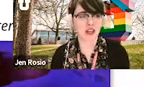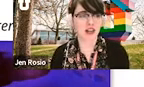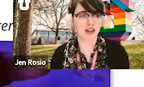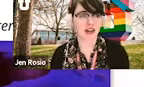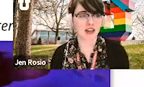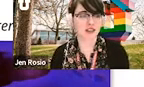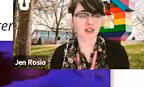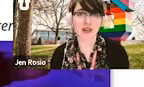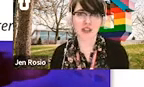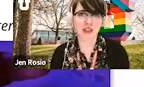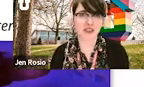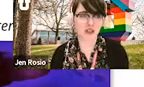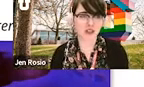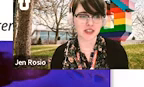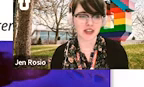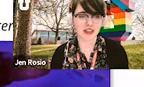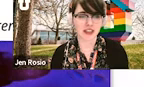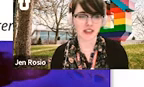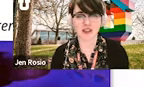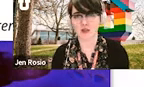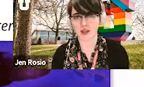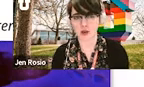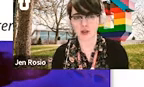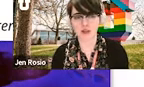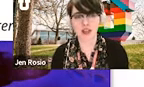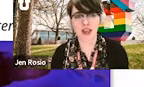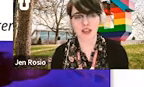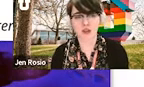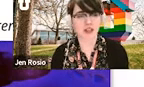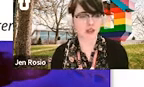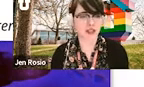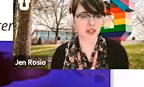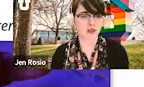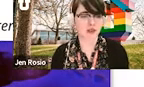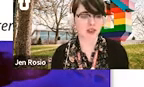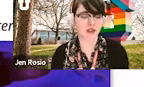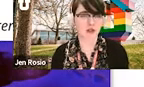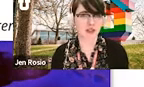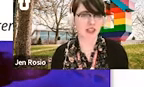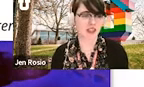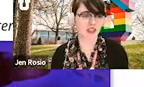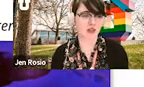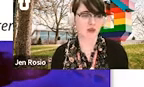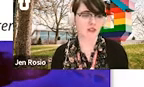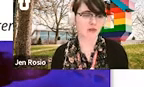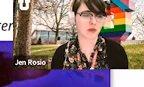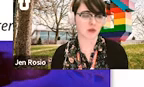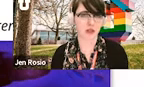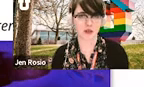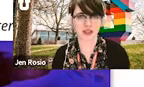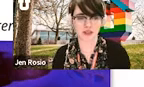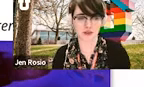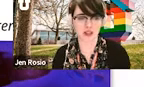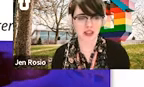illustration. I started my career as a junior designer at Ken Garff Automotive and joined Equity, Diversity, Inclusion here at the U of